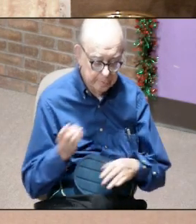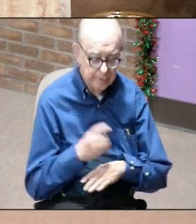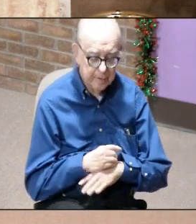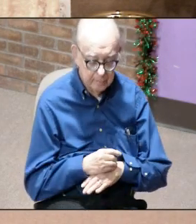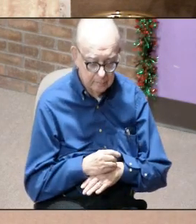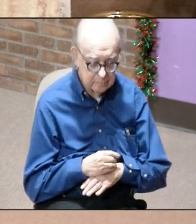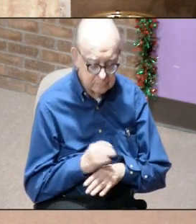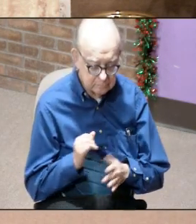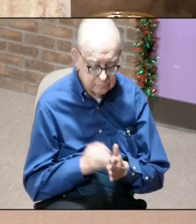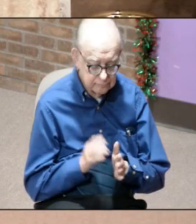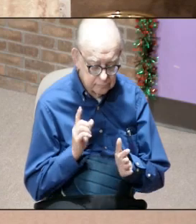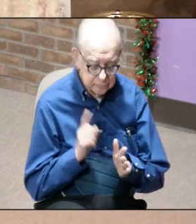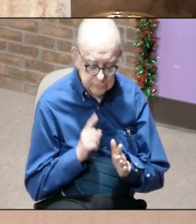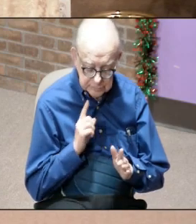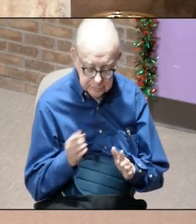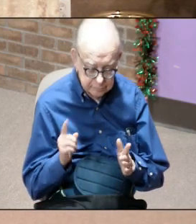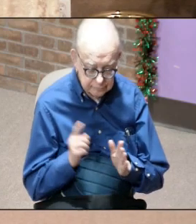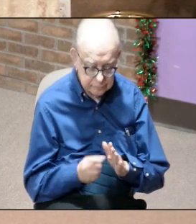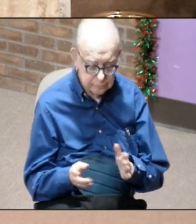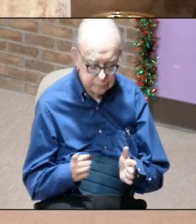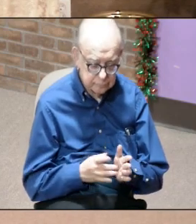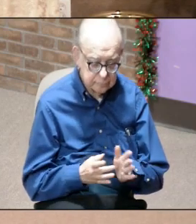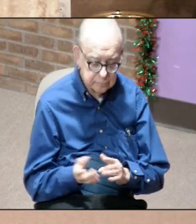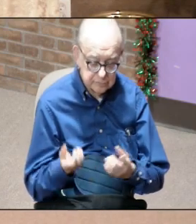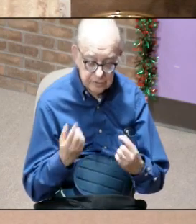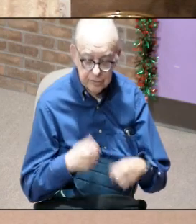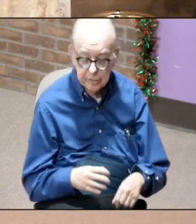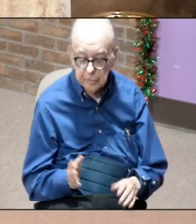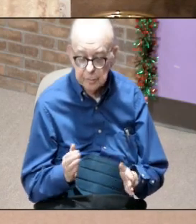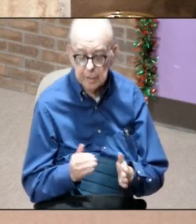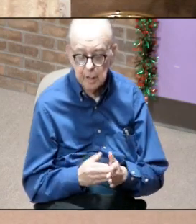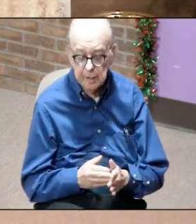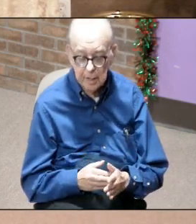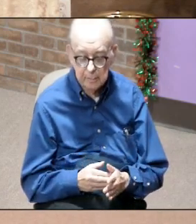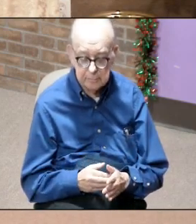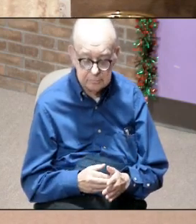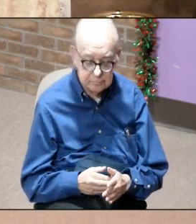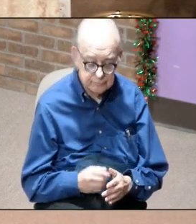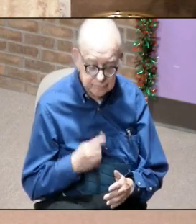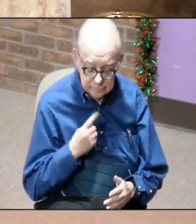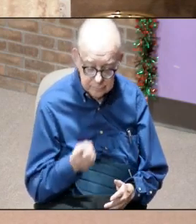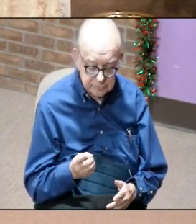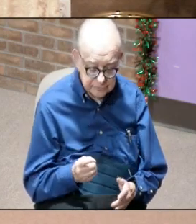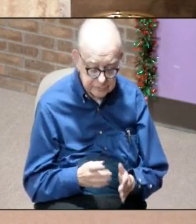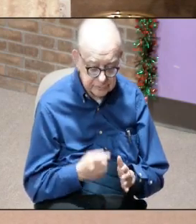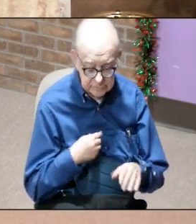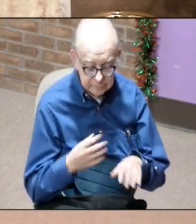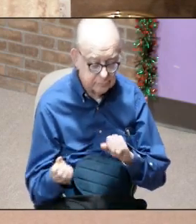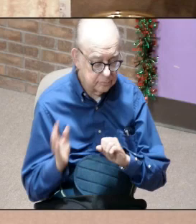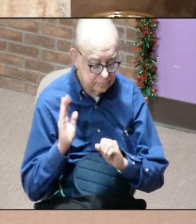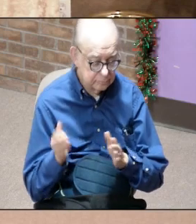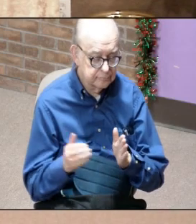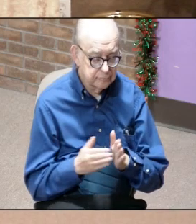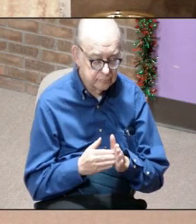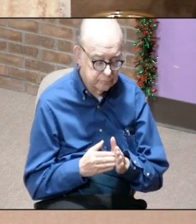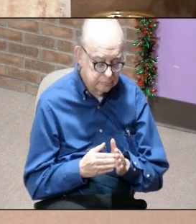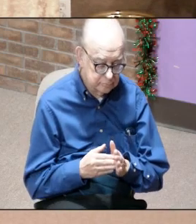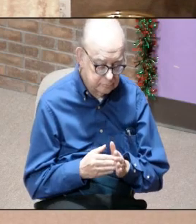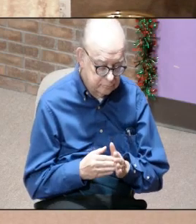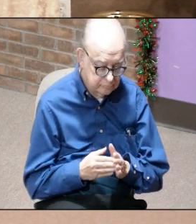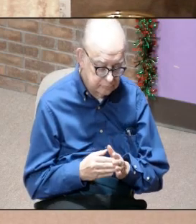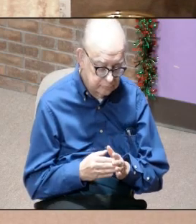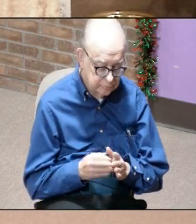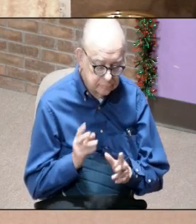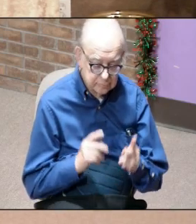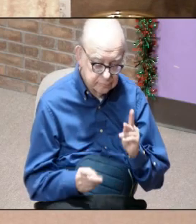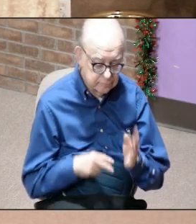day, this moment could be the moment that Jesus was coming again. When he said, I'm going away and I will come back, they got up